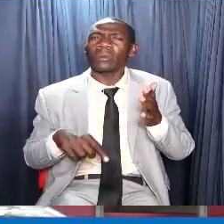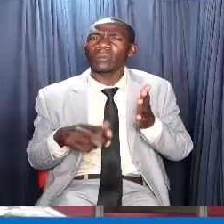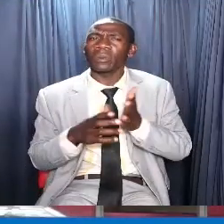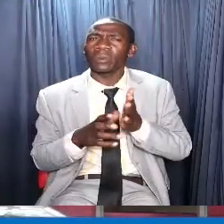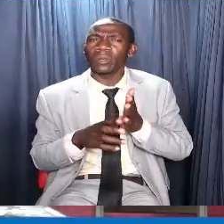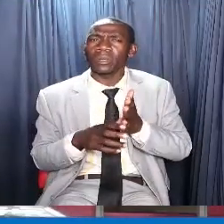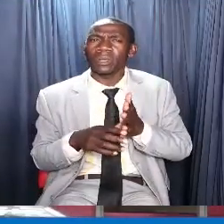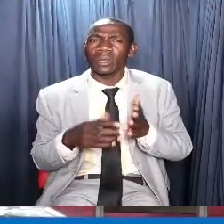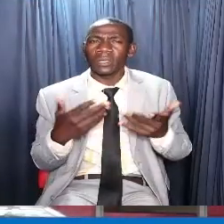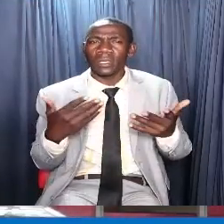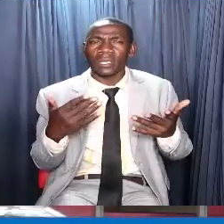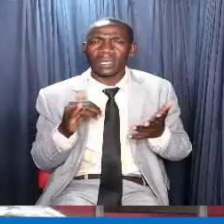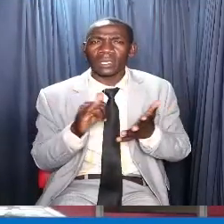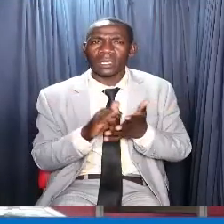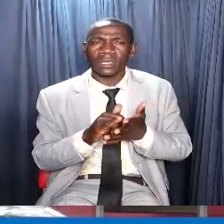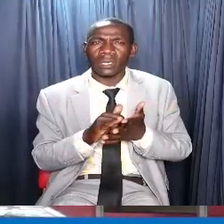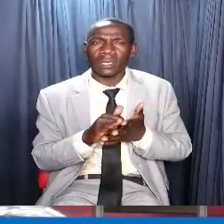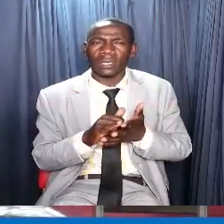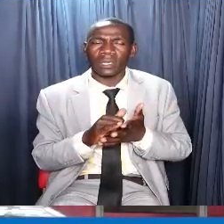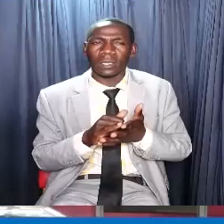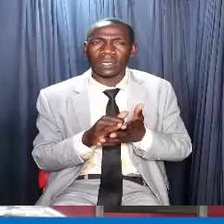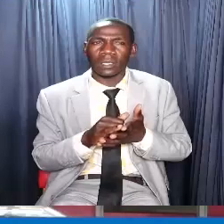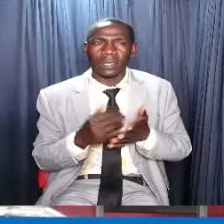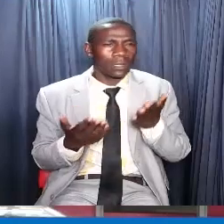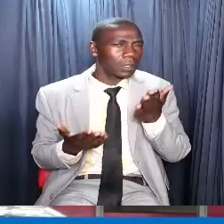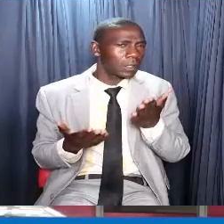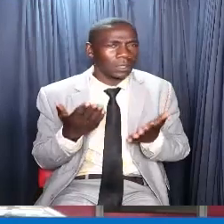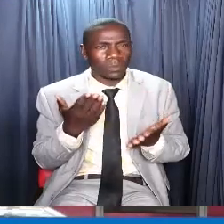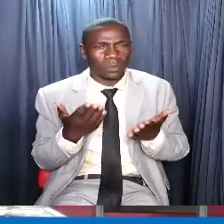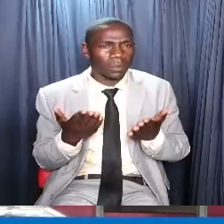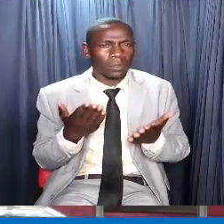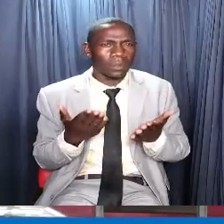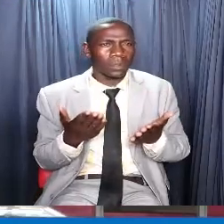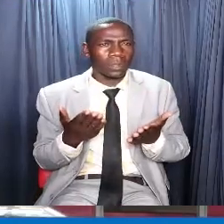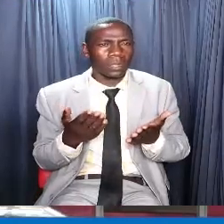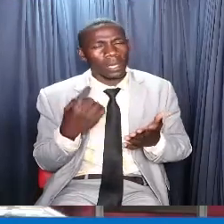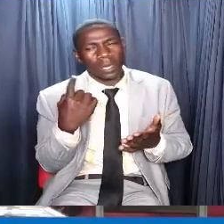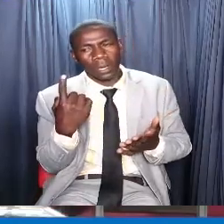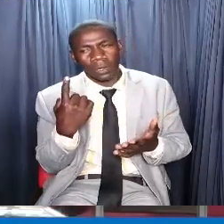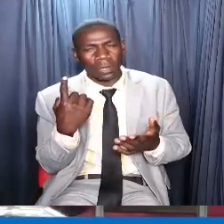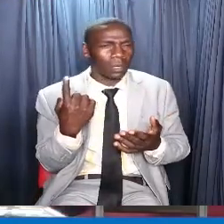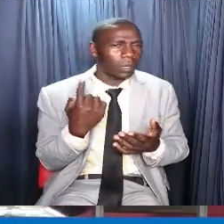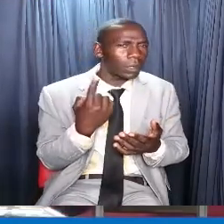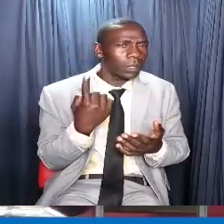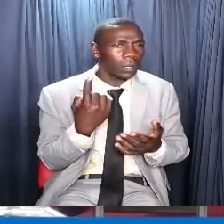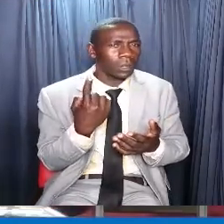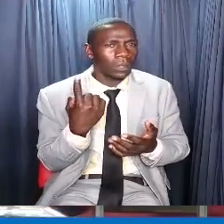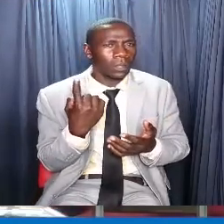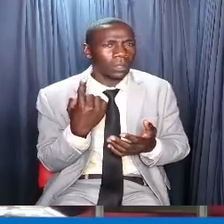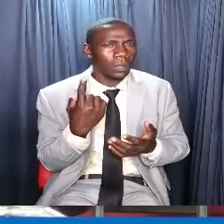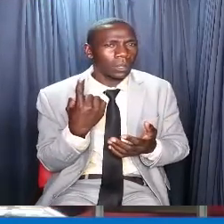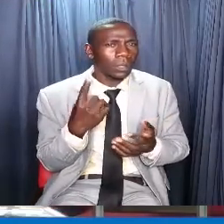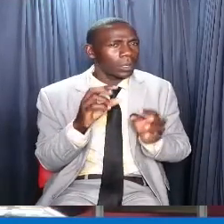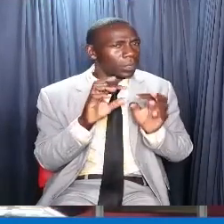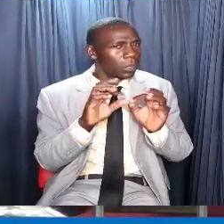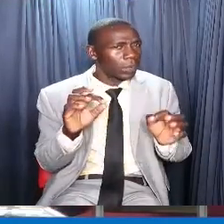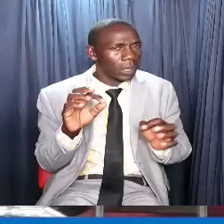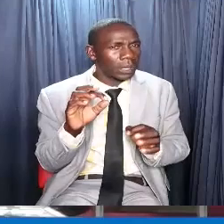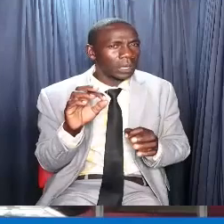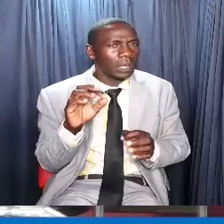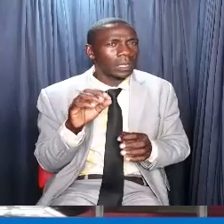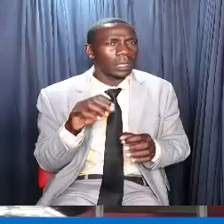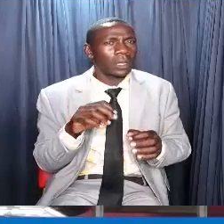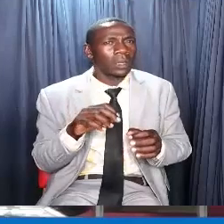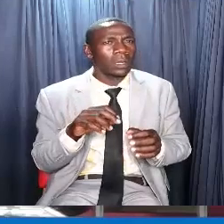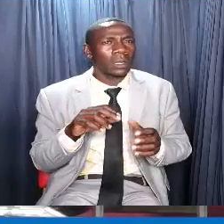here? Ni maneno ambayo. These are issues. Alionekana. She was seen. Peke yake peke yake. Just alone. Lakini hakuna aliyejali kuuliza. But